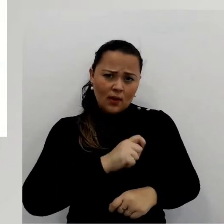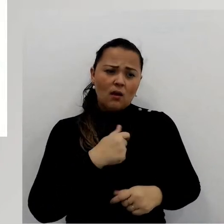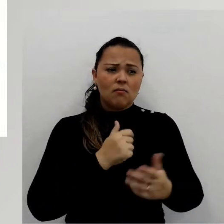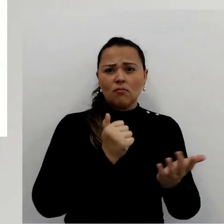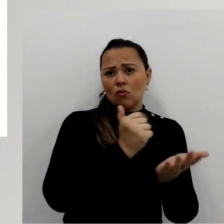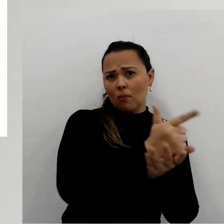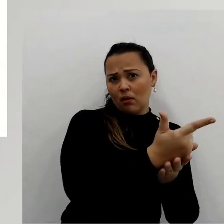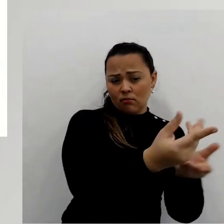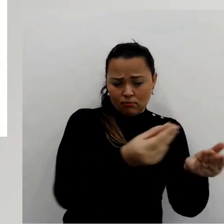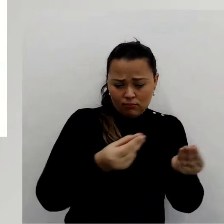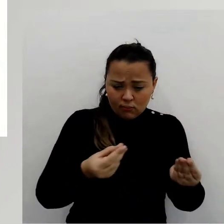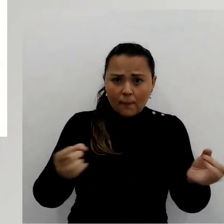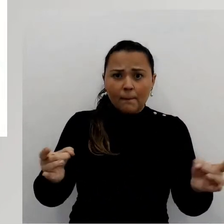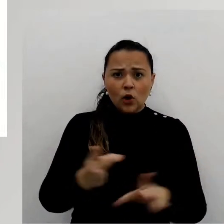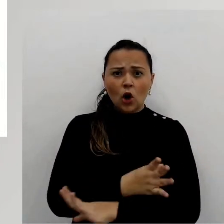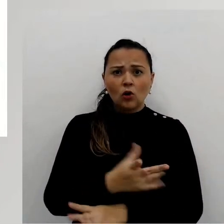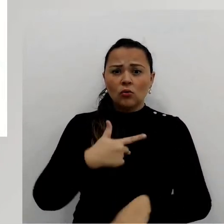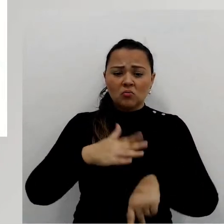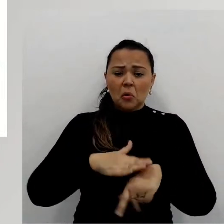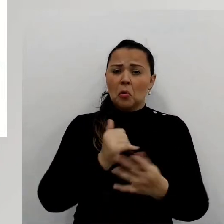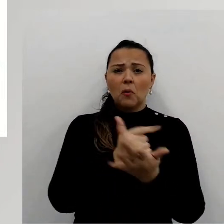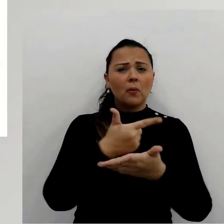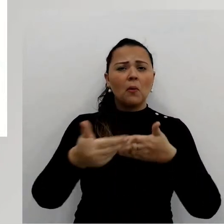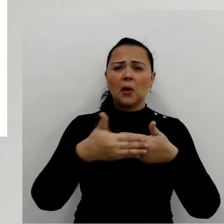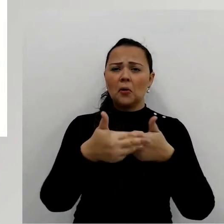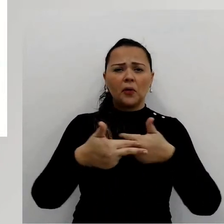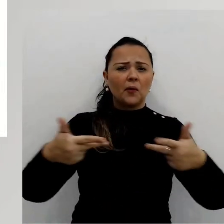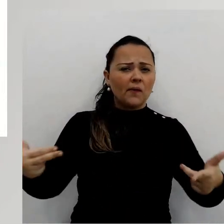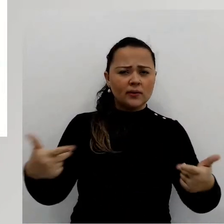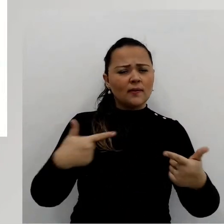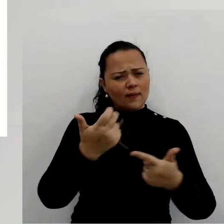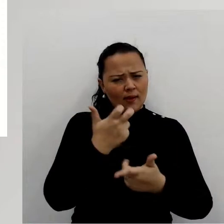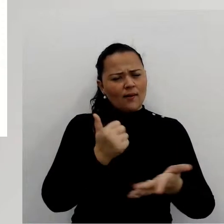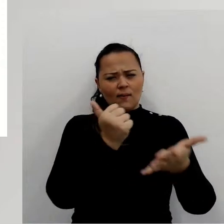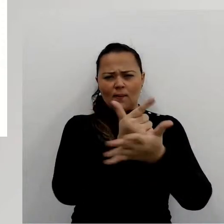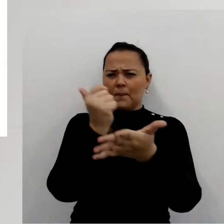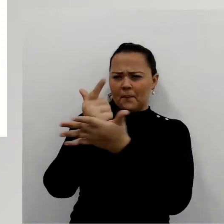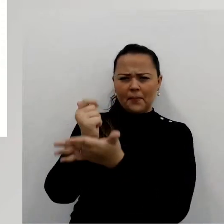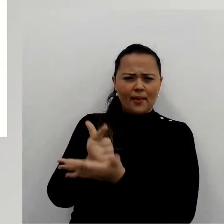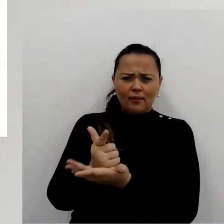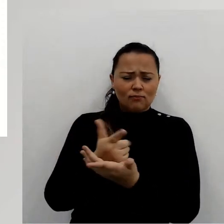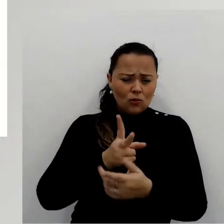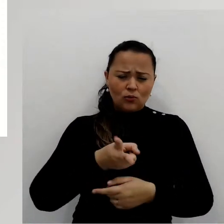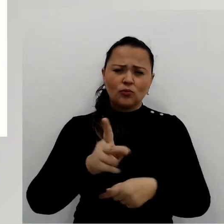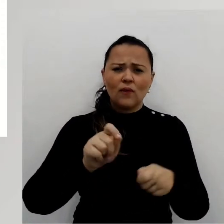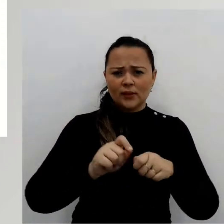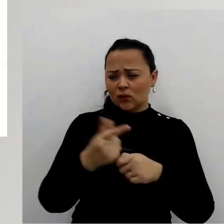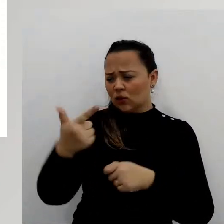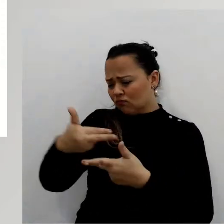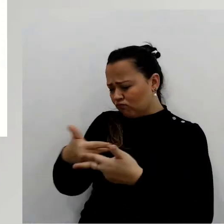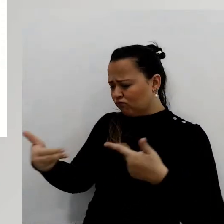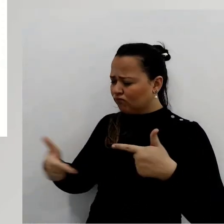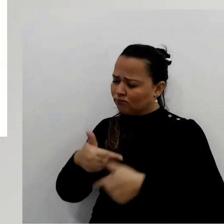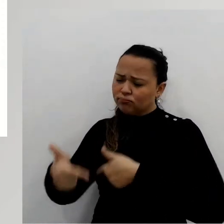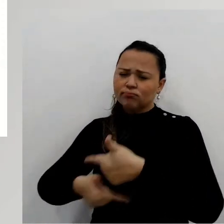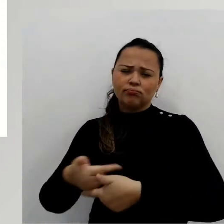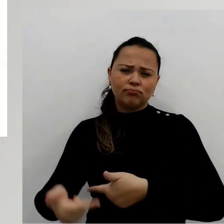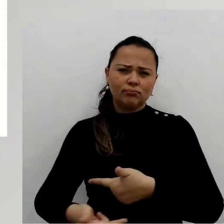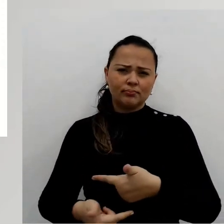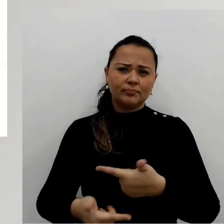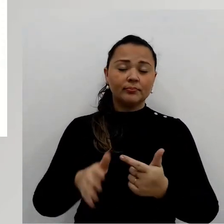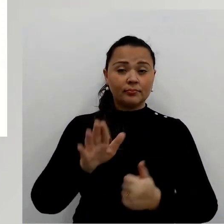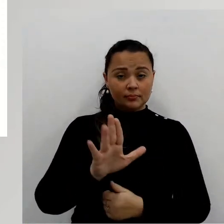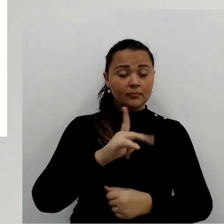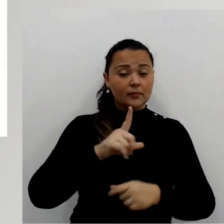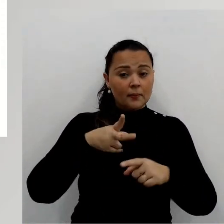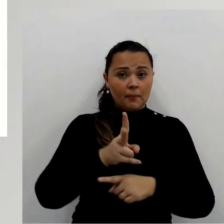They need to be able to buy it and then move on to something else. In today's environment, everybody's running, or companies are running in